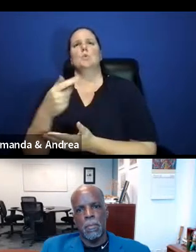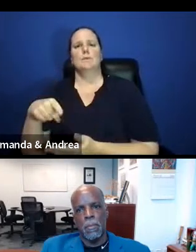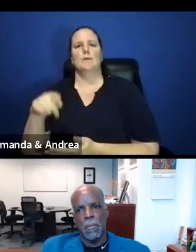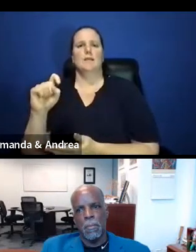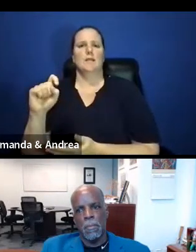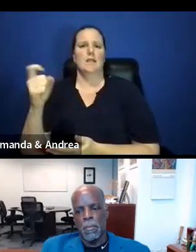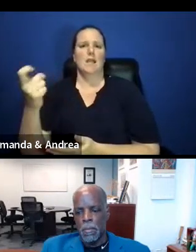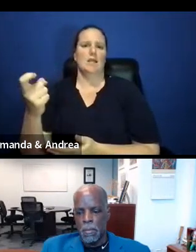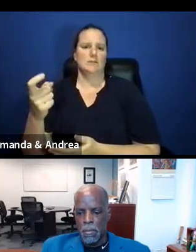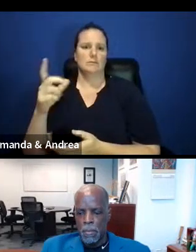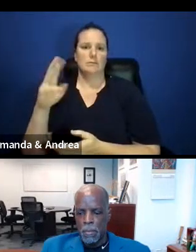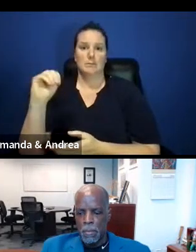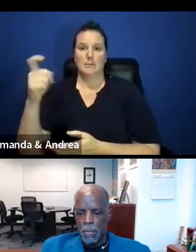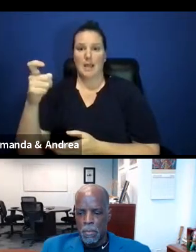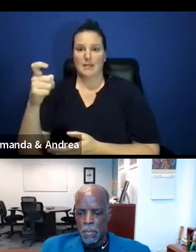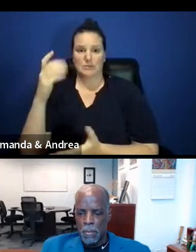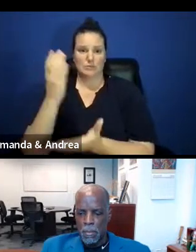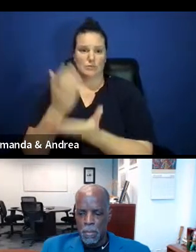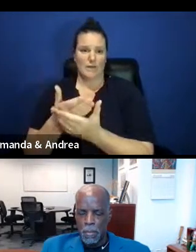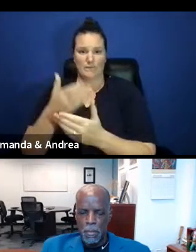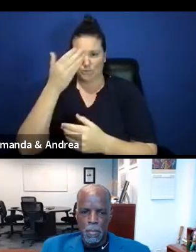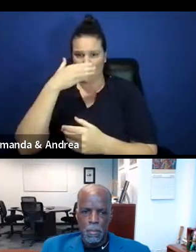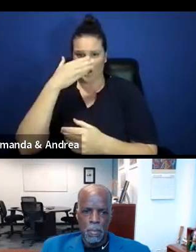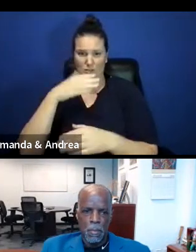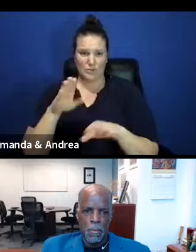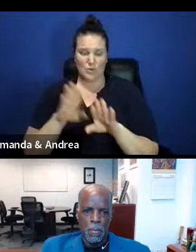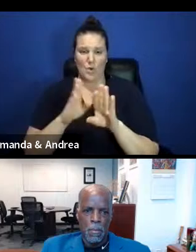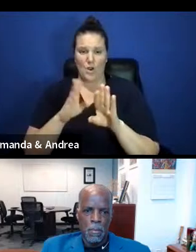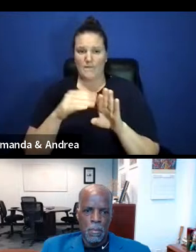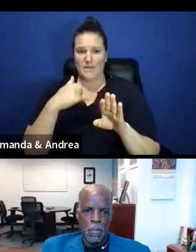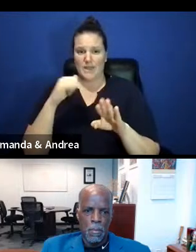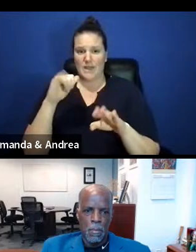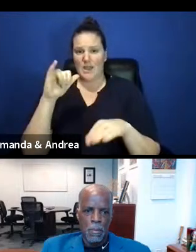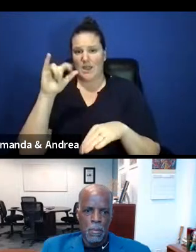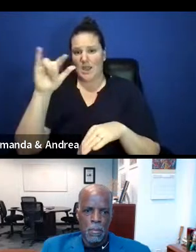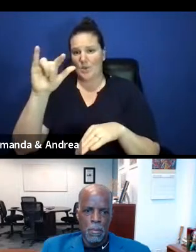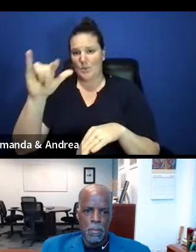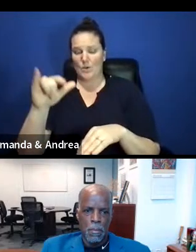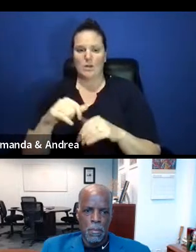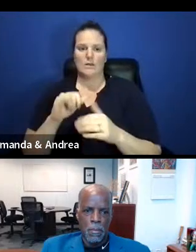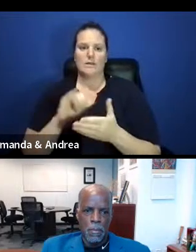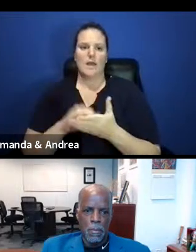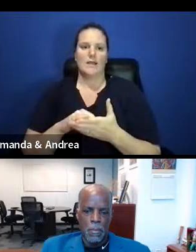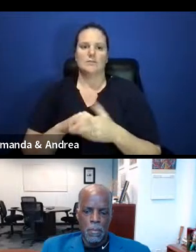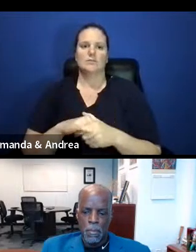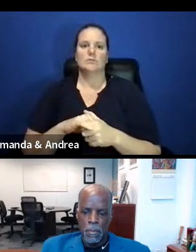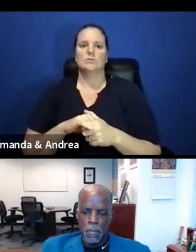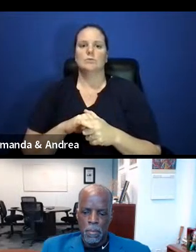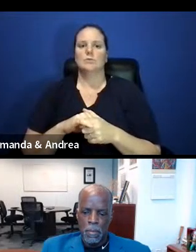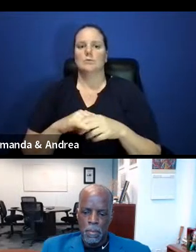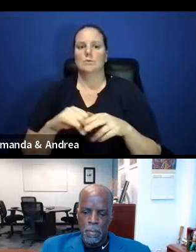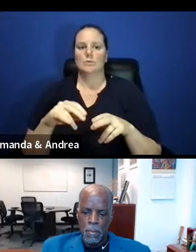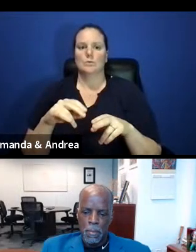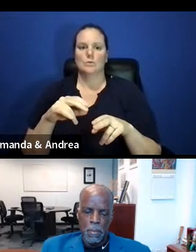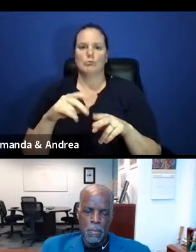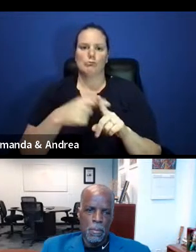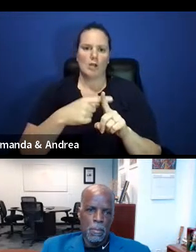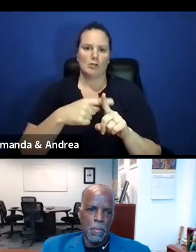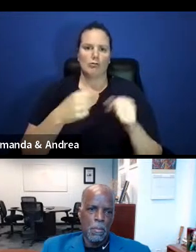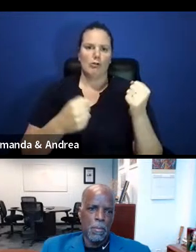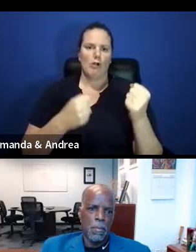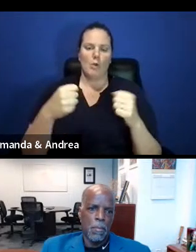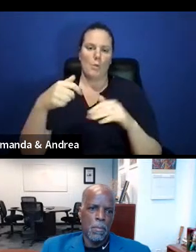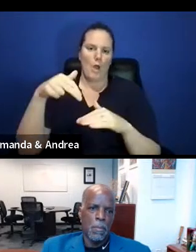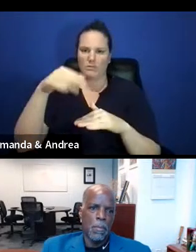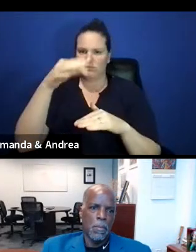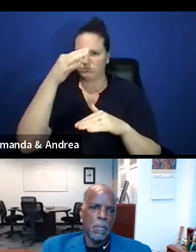having the Max coming right to the front door of the airport, or renting a rental car and having that walking distance from the terminal. Those are a lot of intentional